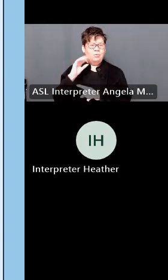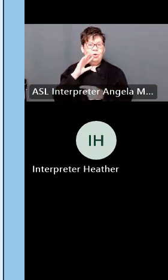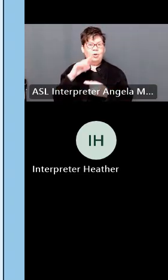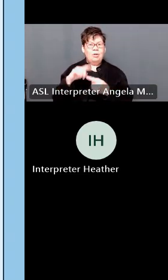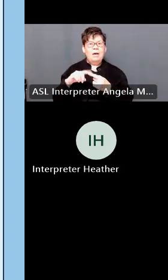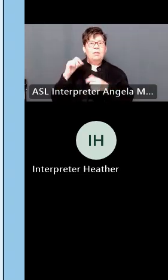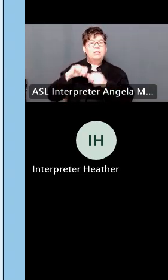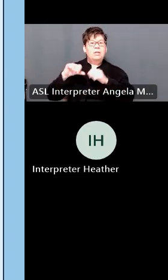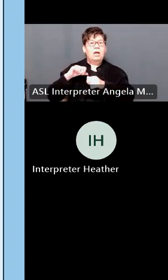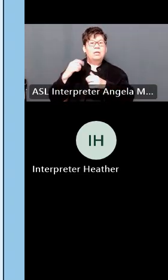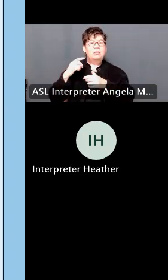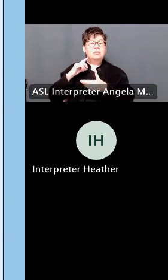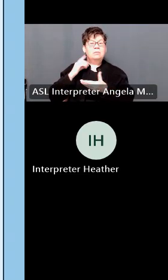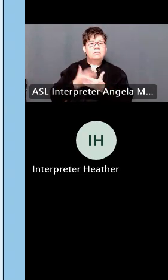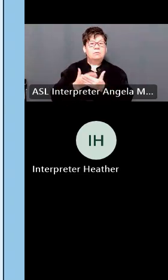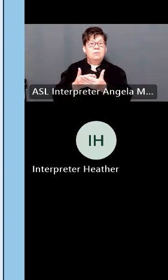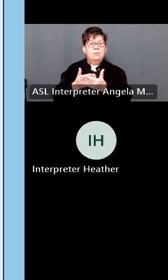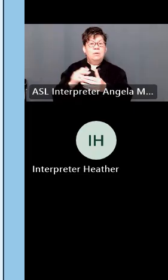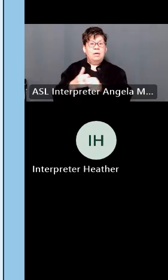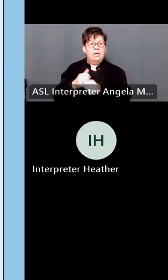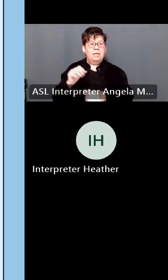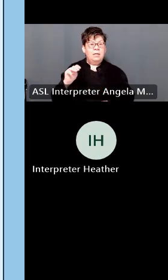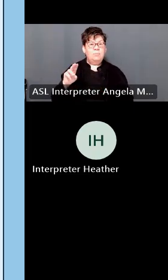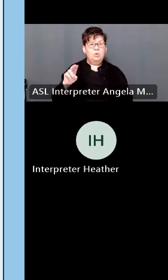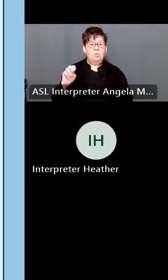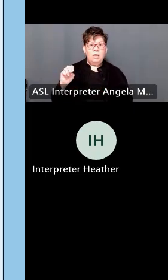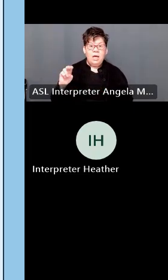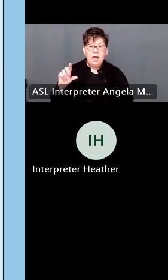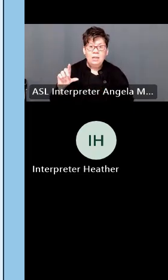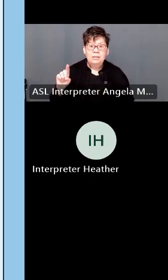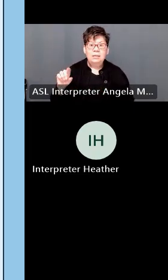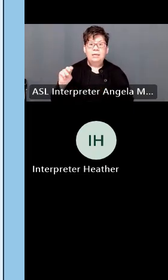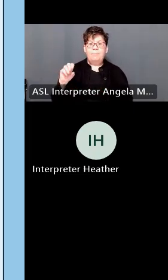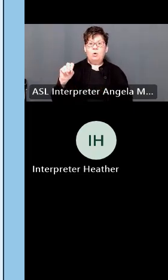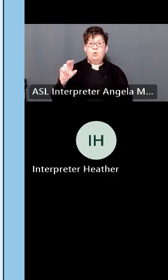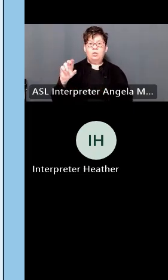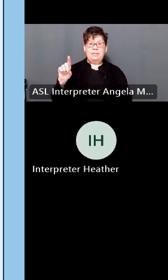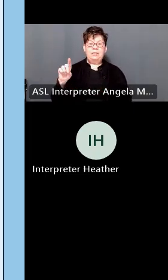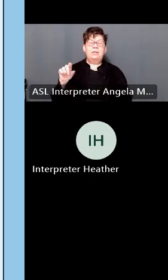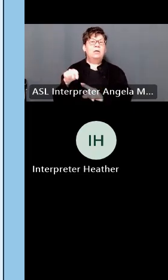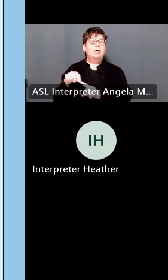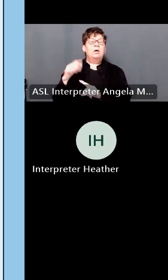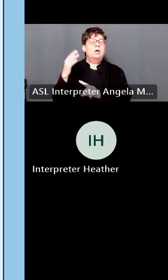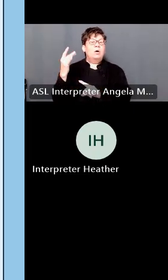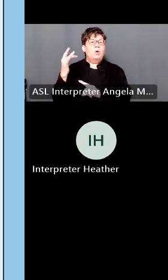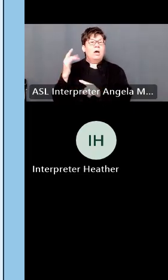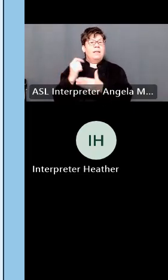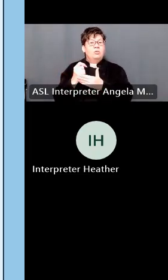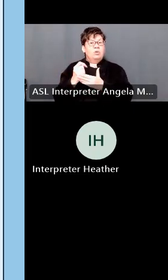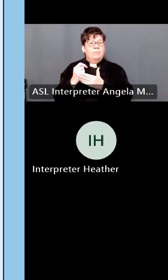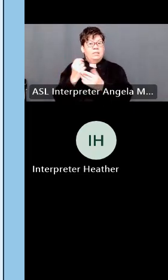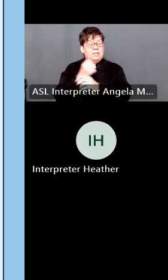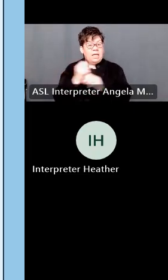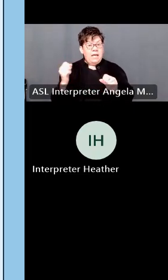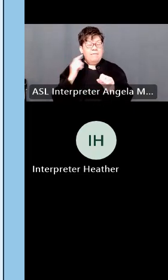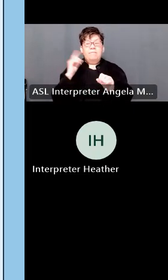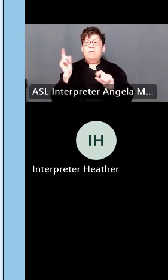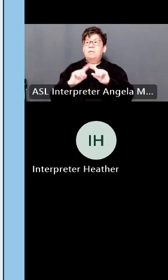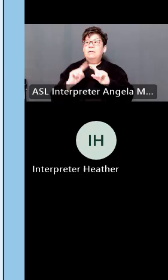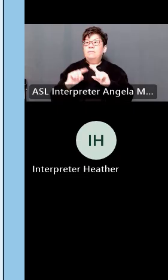behind MOUD, including how they work and why they are safe, effective treatments, understanding the different types of